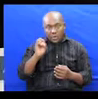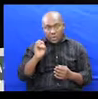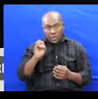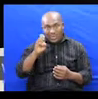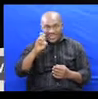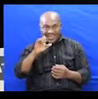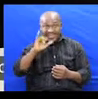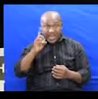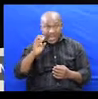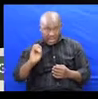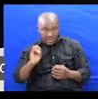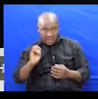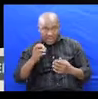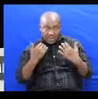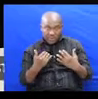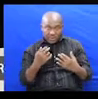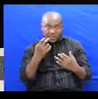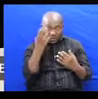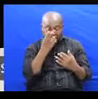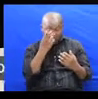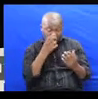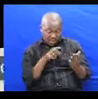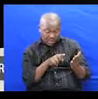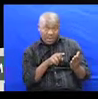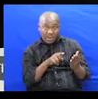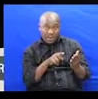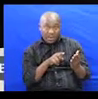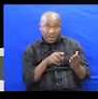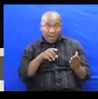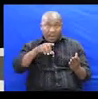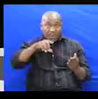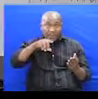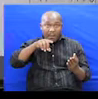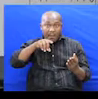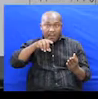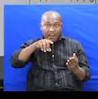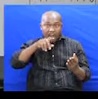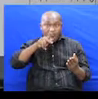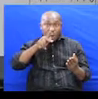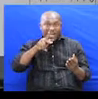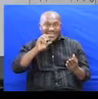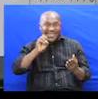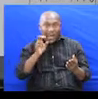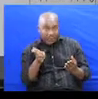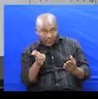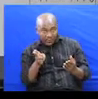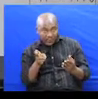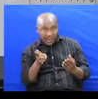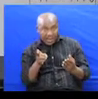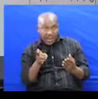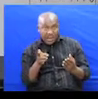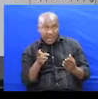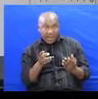the molarity of potassium hydroxide, which is containing 2